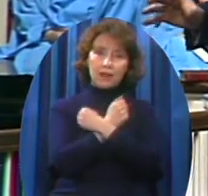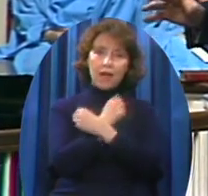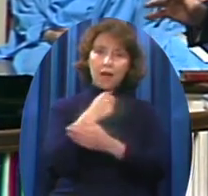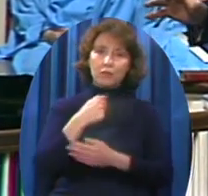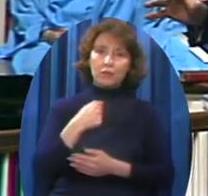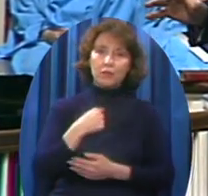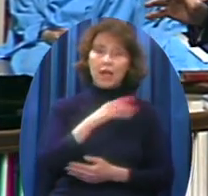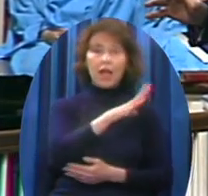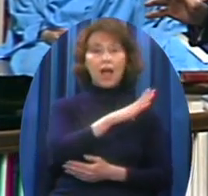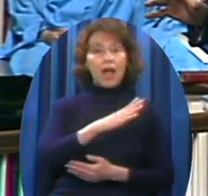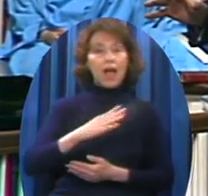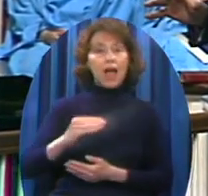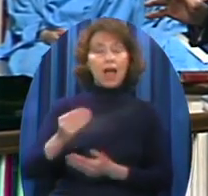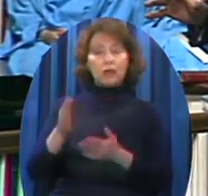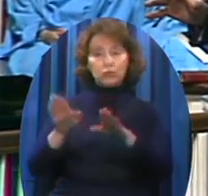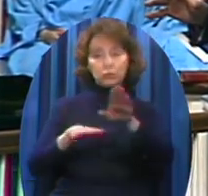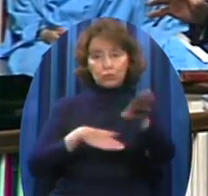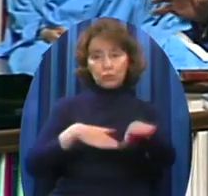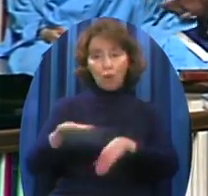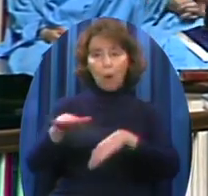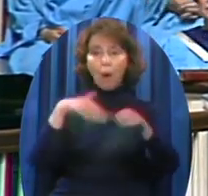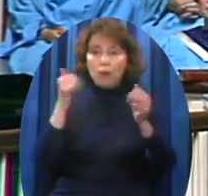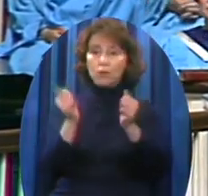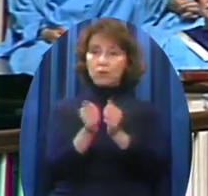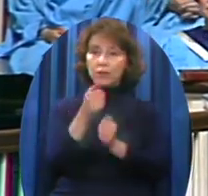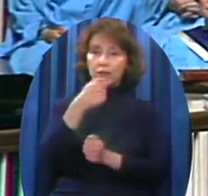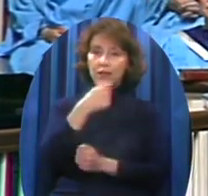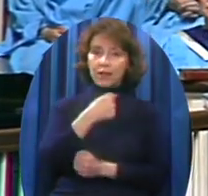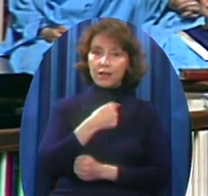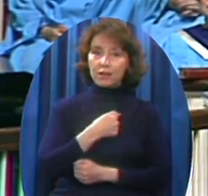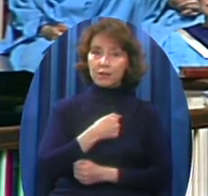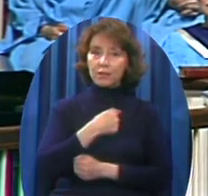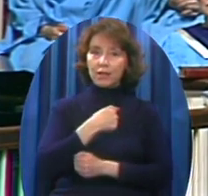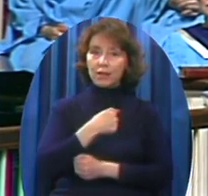me by His own